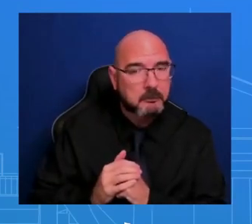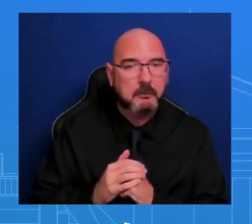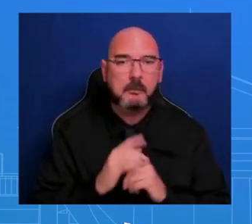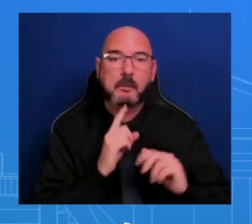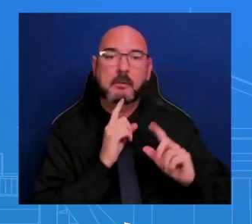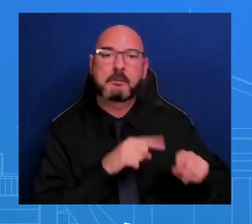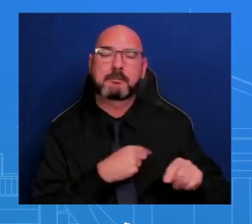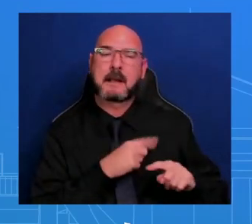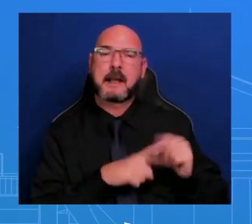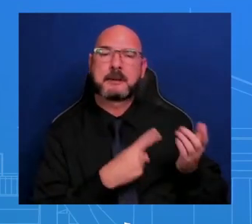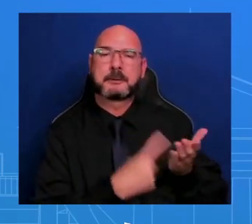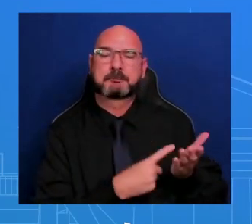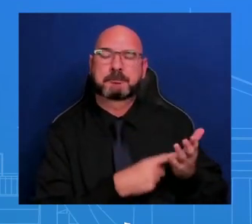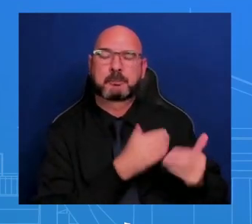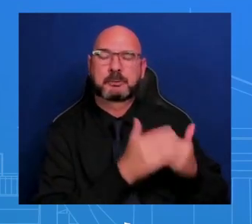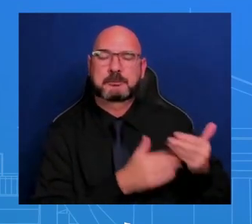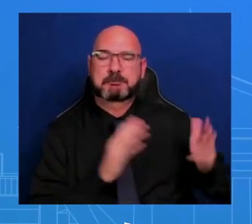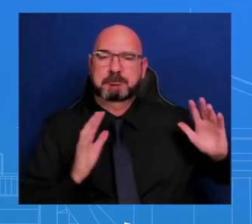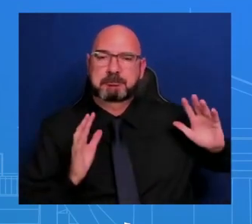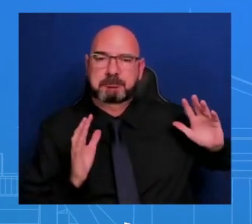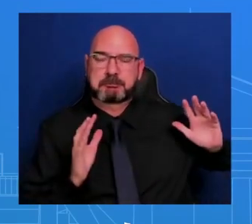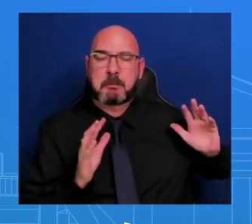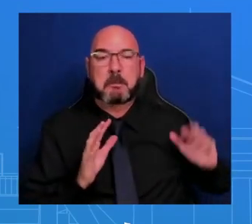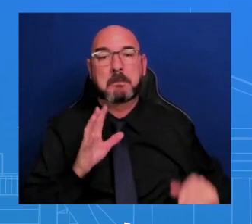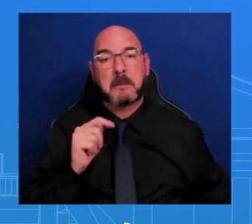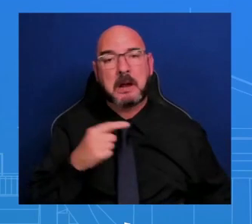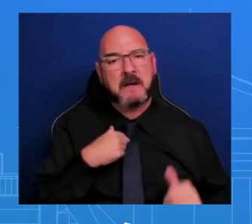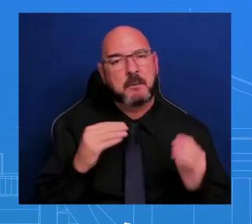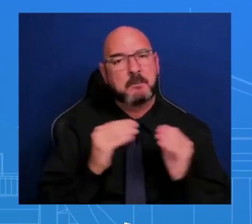we get to the end here. I think it's important and critical